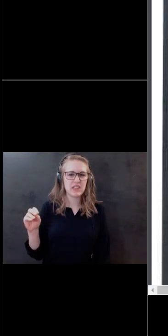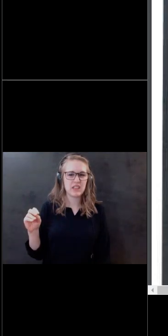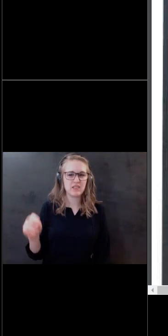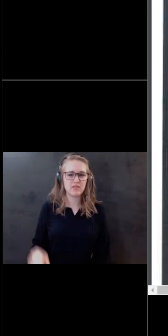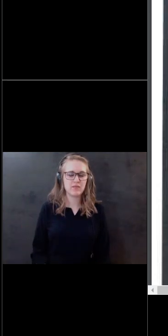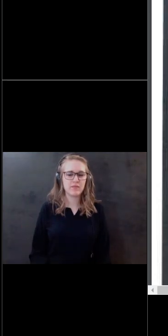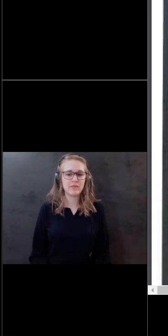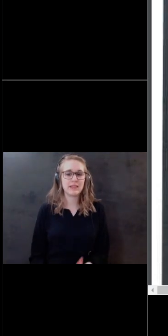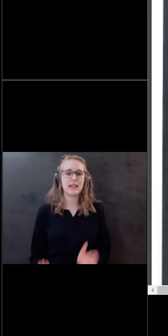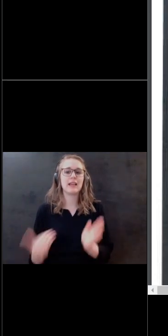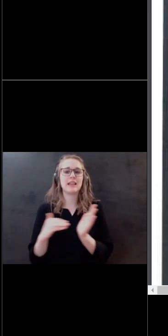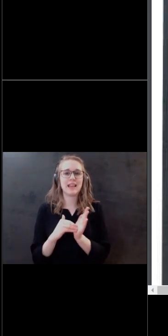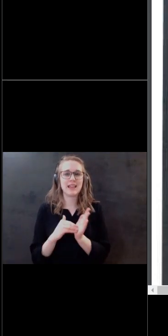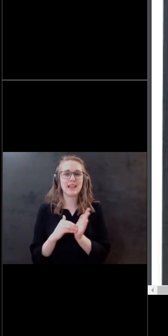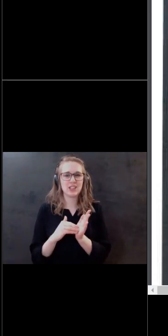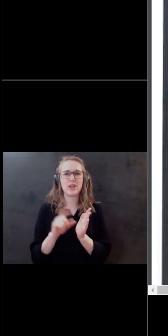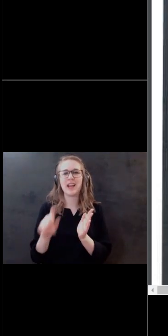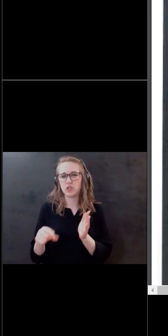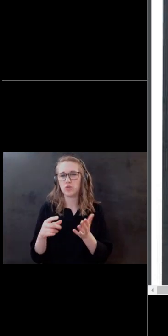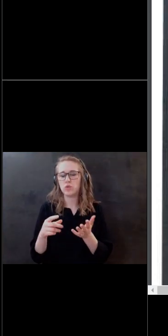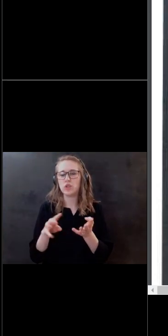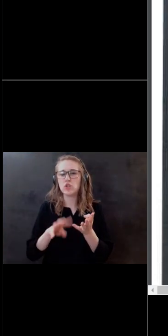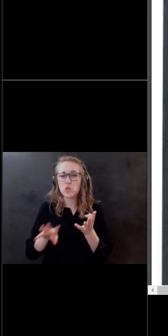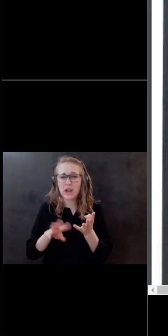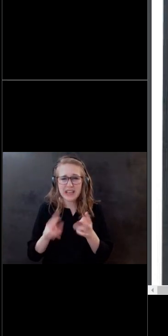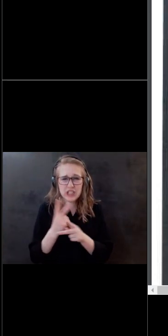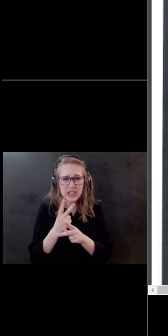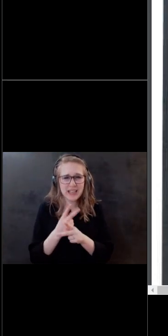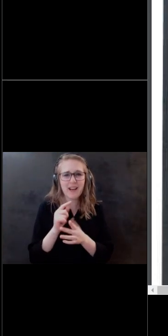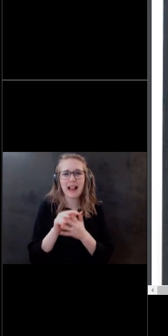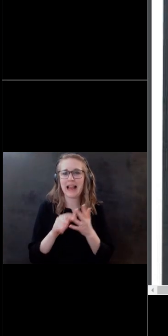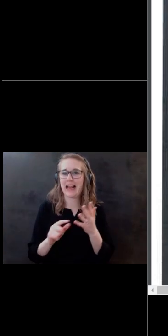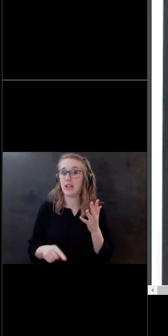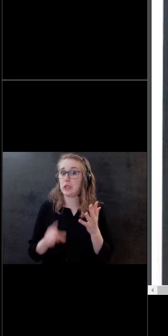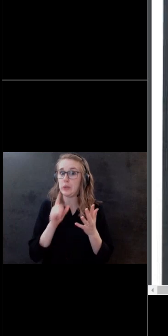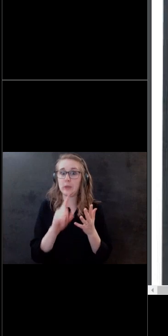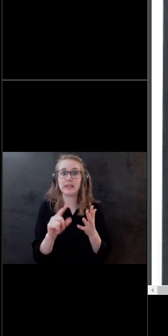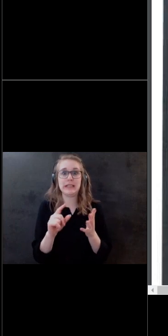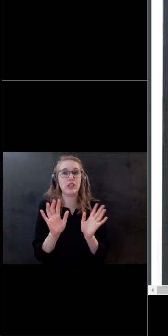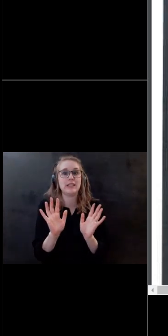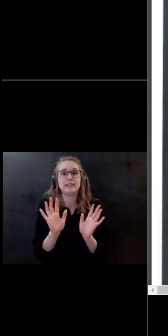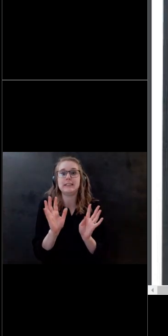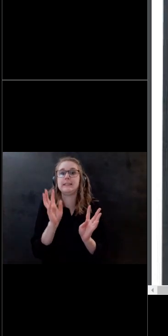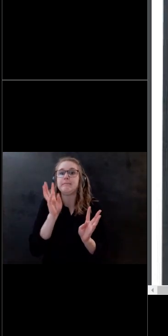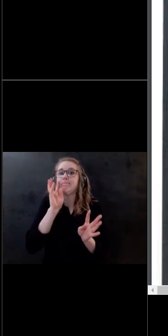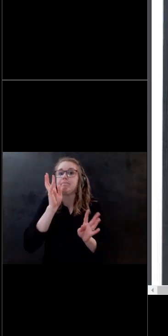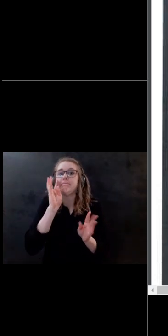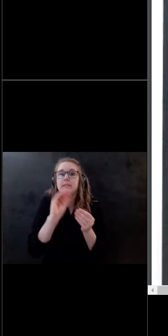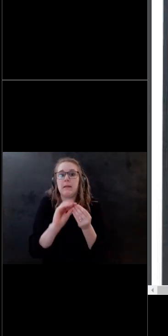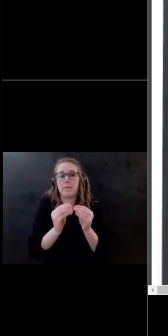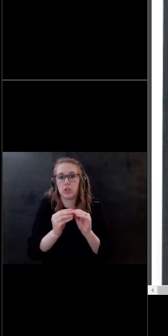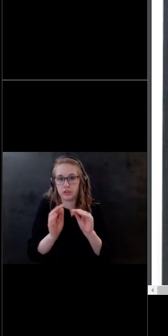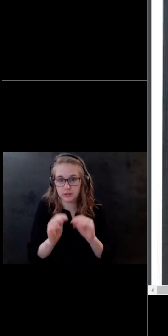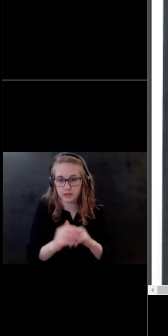is your drainage has to be taken care of, all these other things. But I'm just looking very, very rough. So